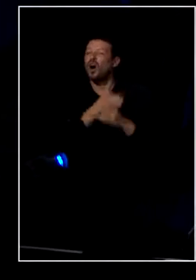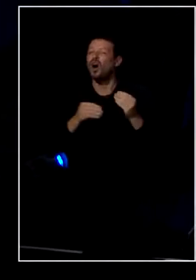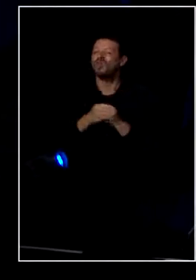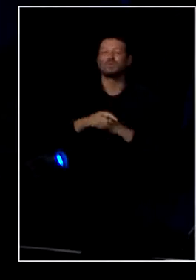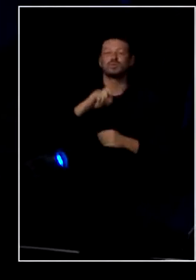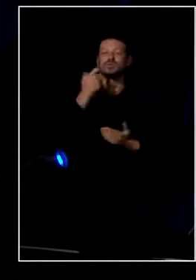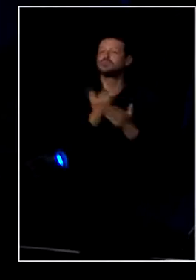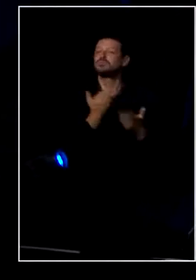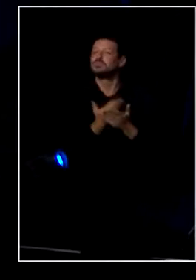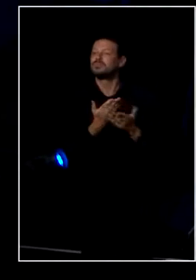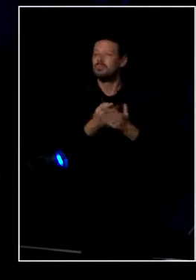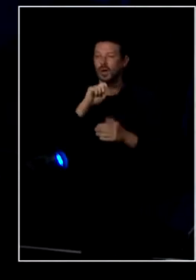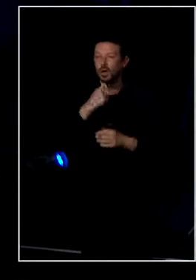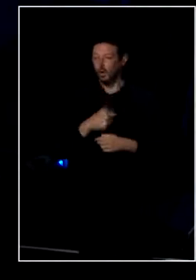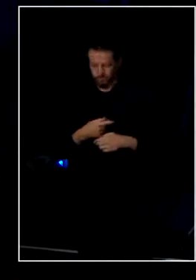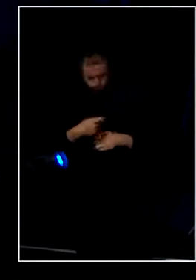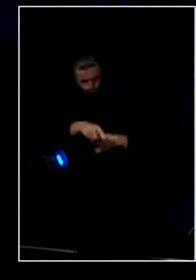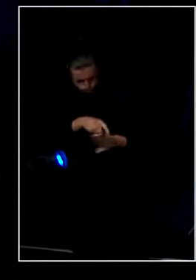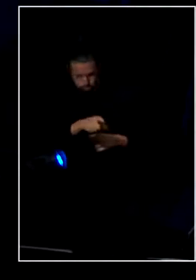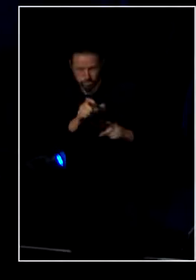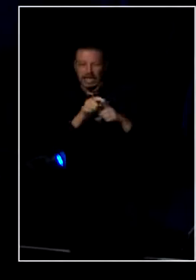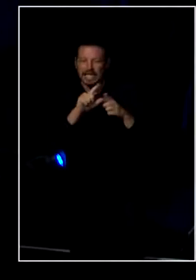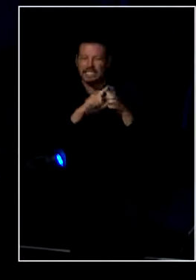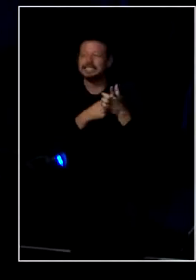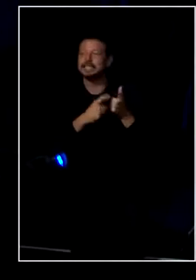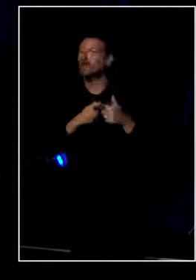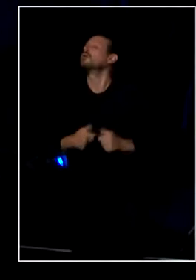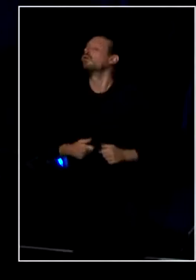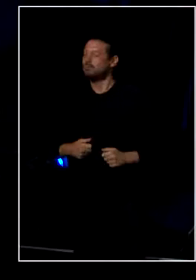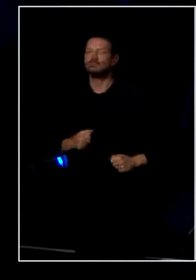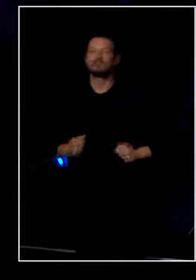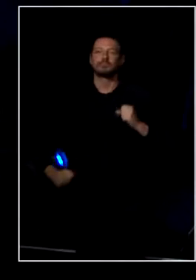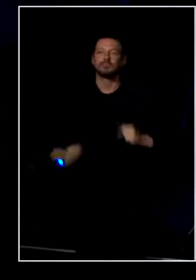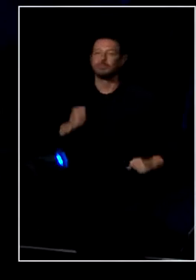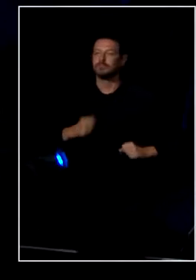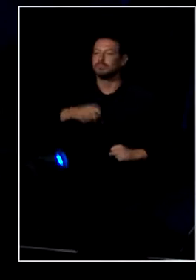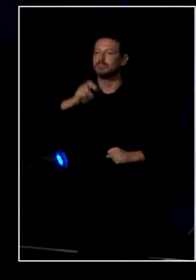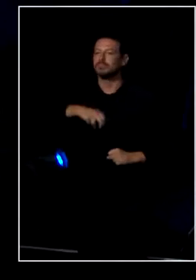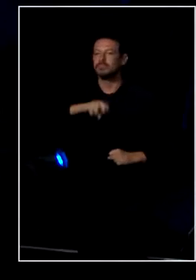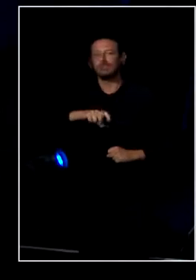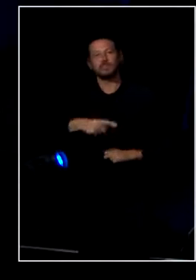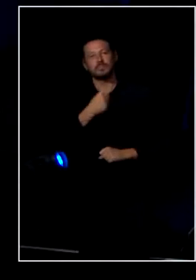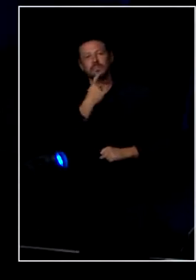to go swimming? They go, we dare. So I went down to the front office. I told